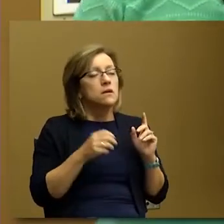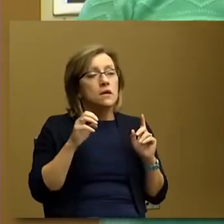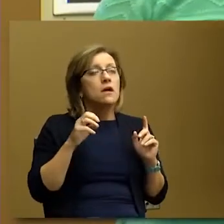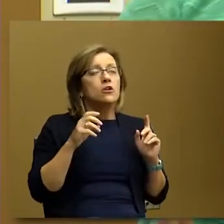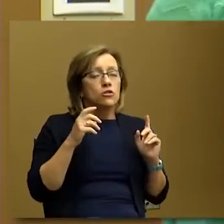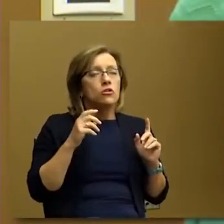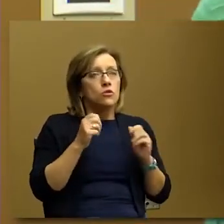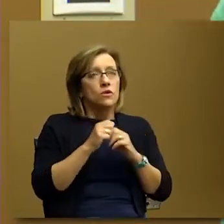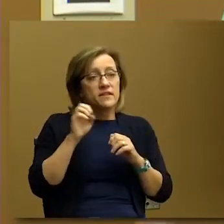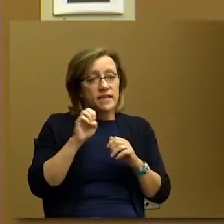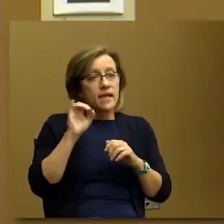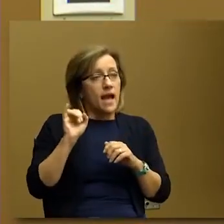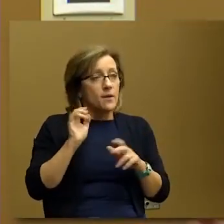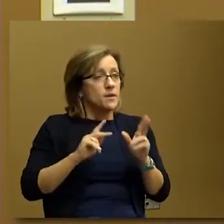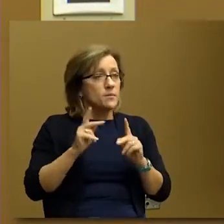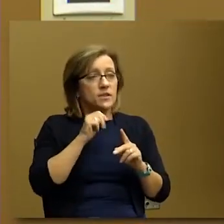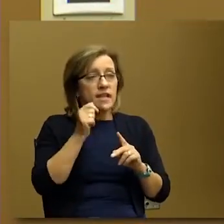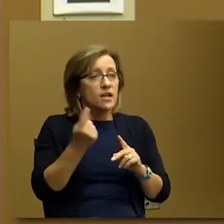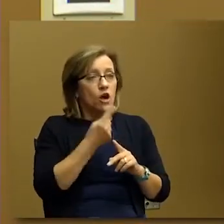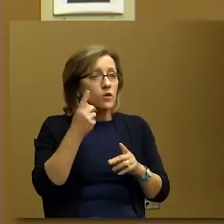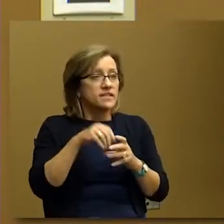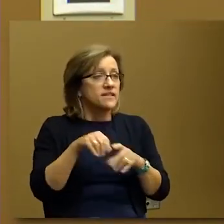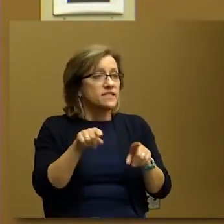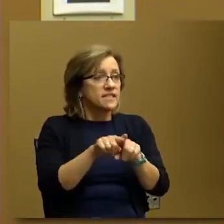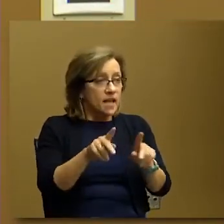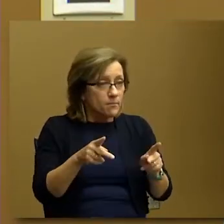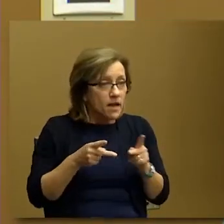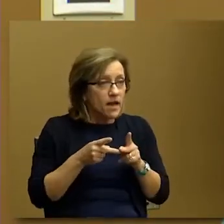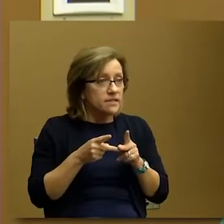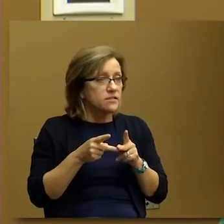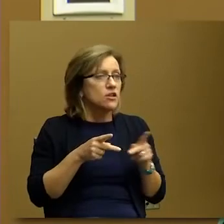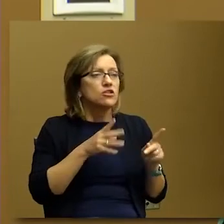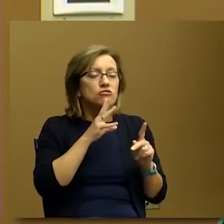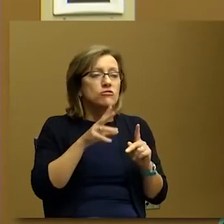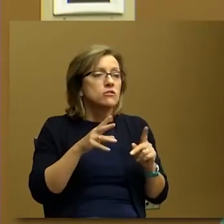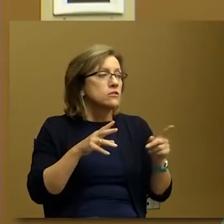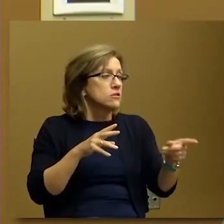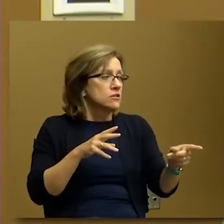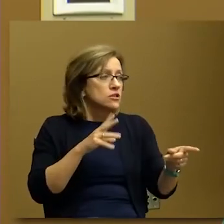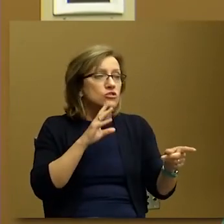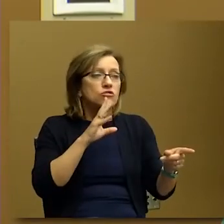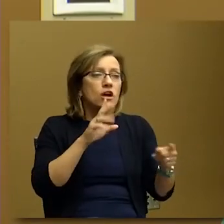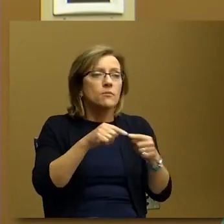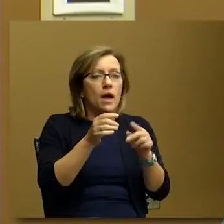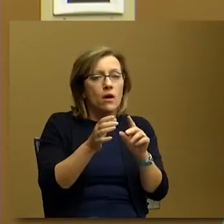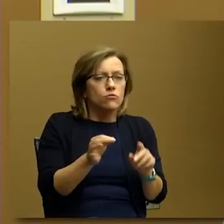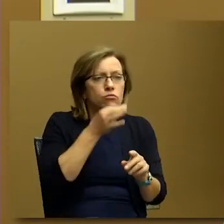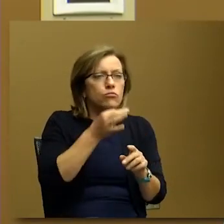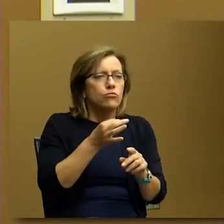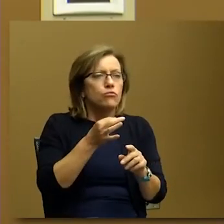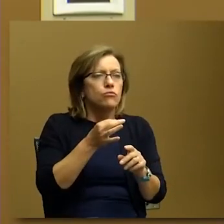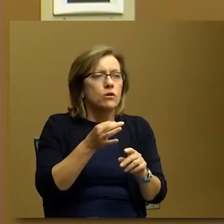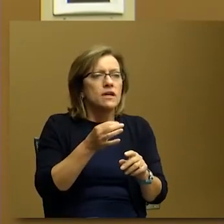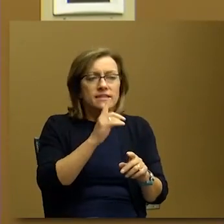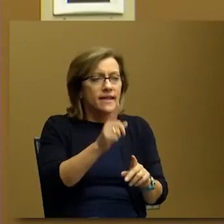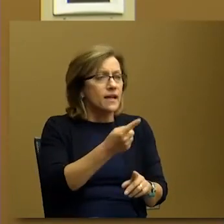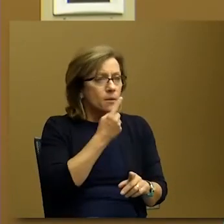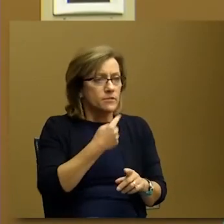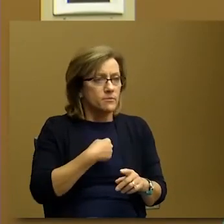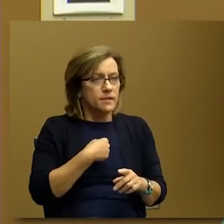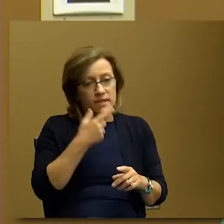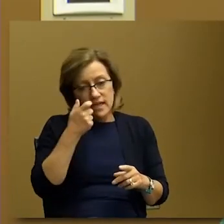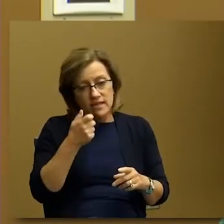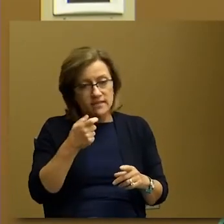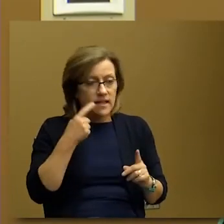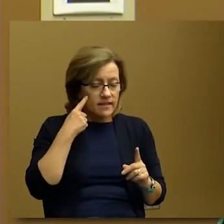people, they're not always going to be in the same place, same time. I'm thinking like, you know, does this child only do it to me because I'm the person they think of signing,